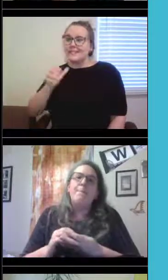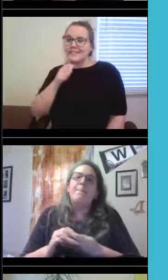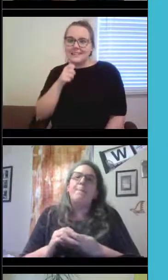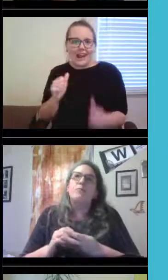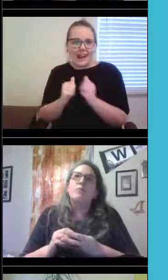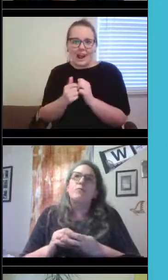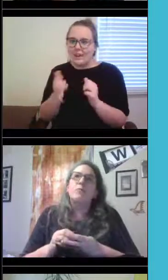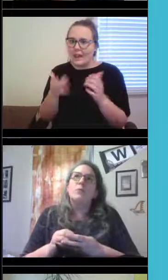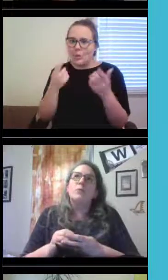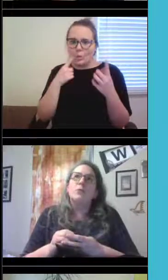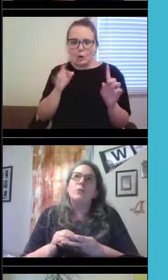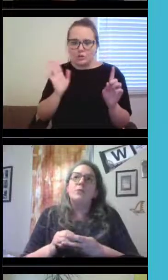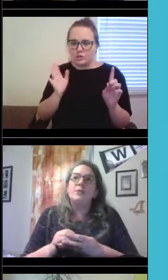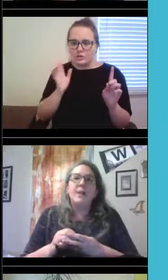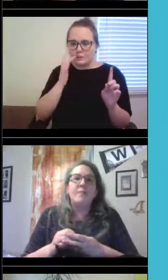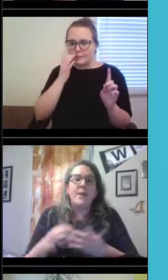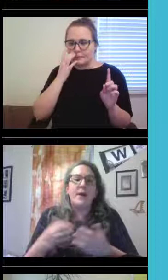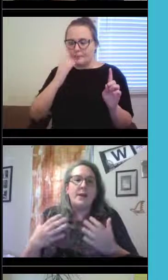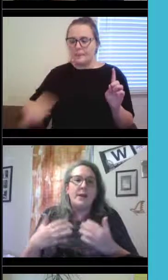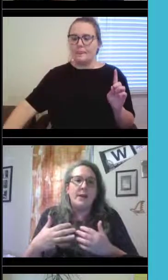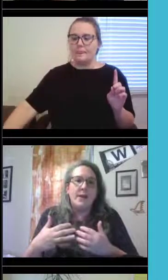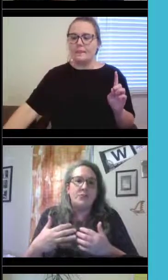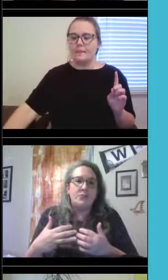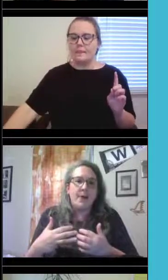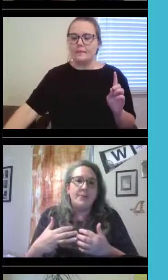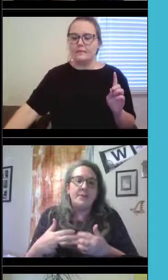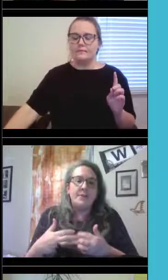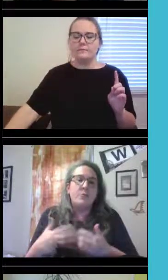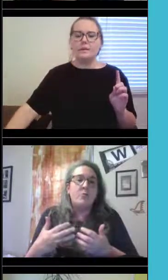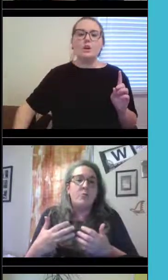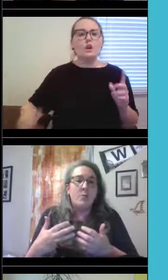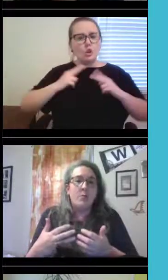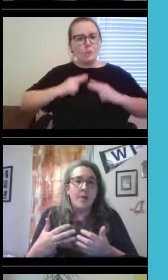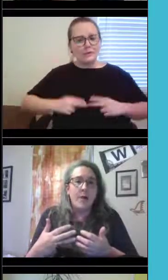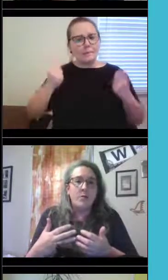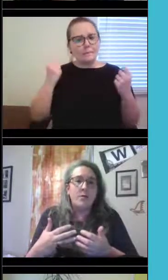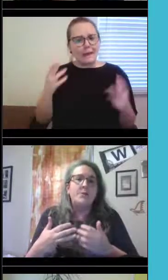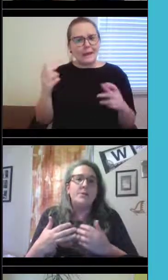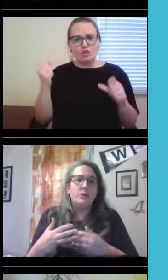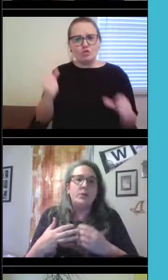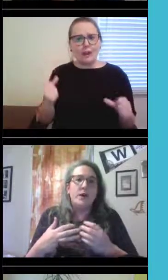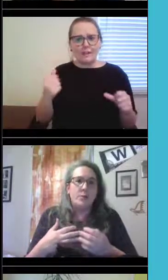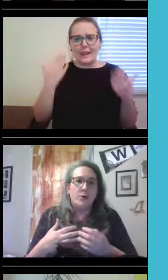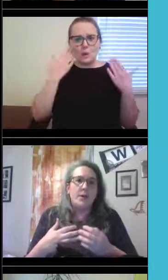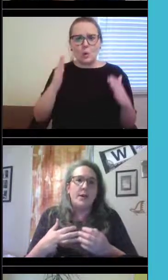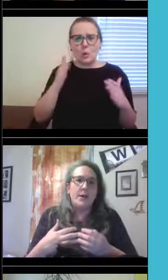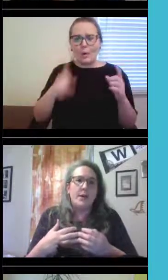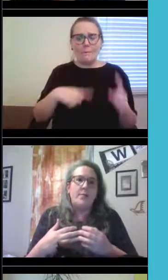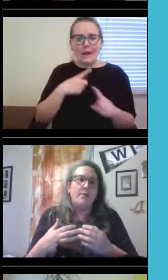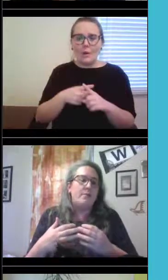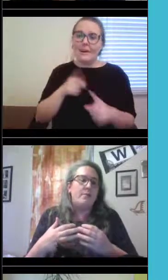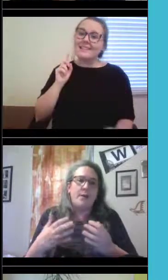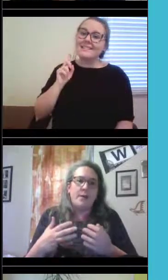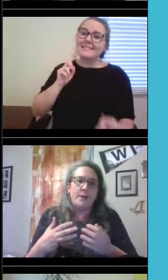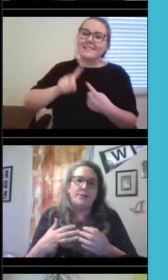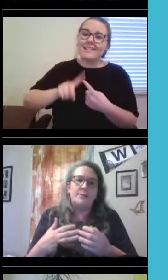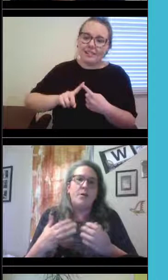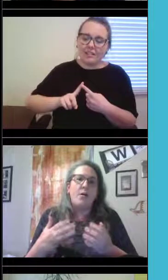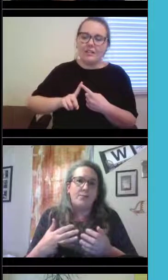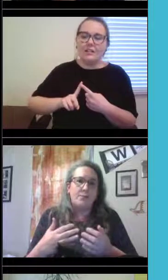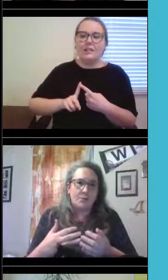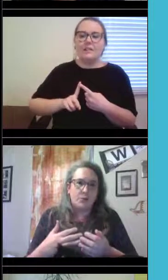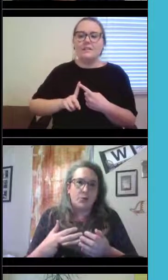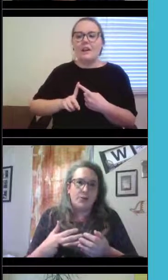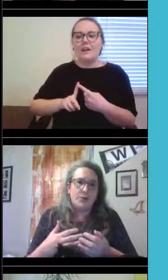works. Humans have many innate strengths that we don't know about until we are put in